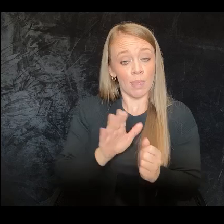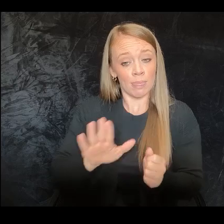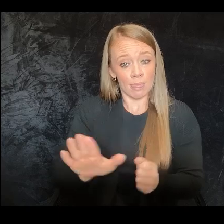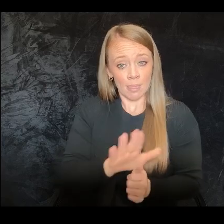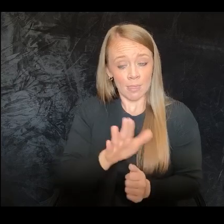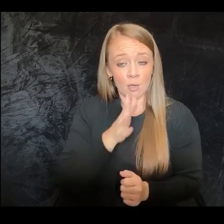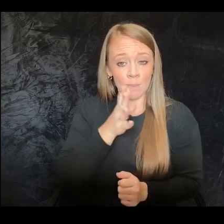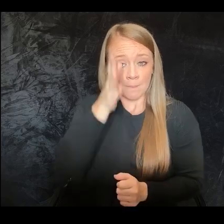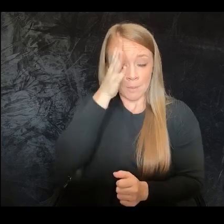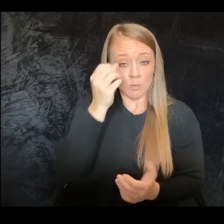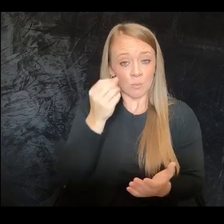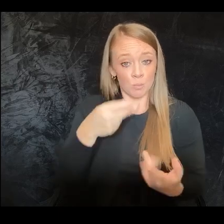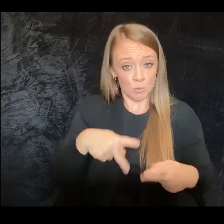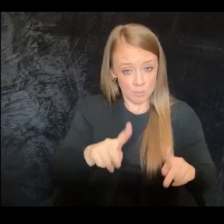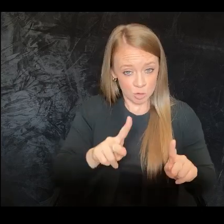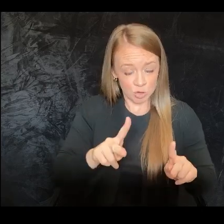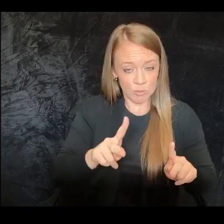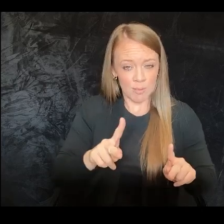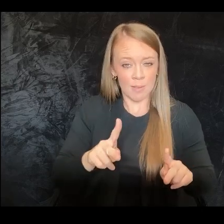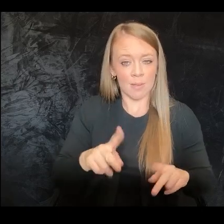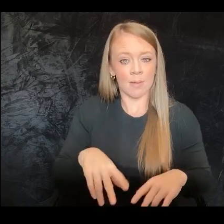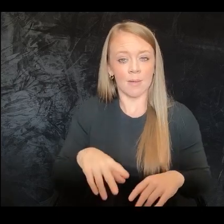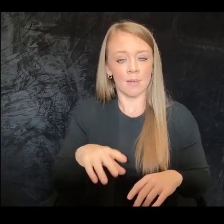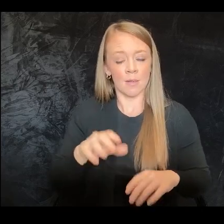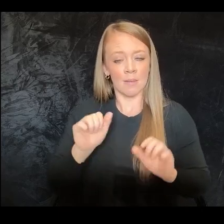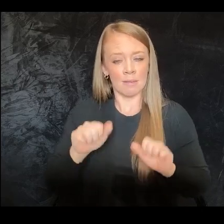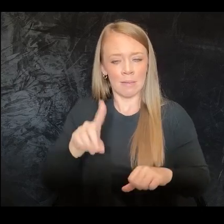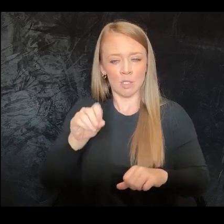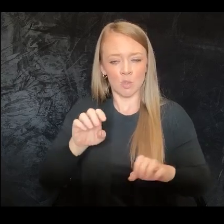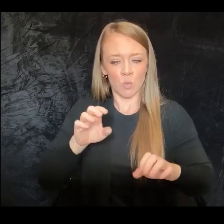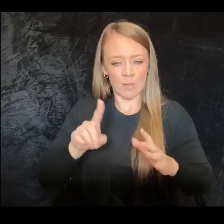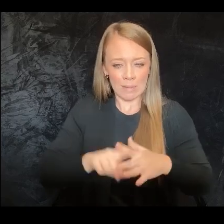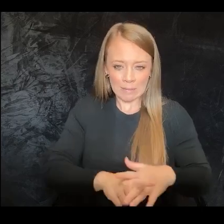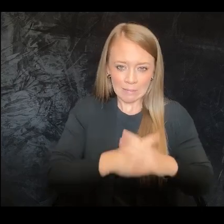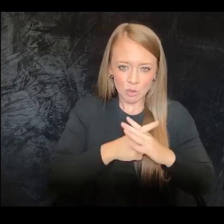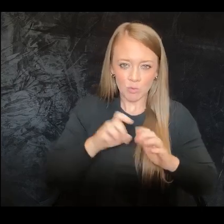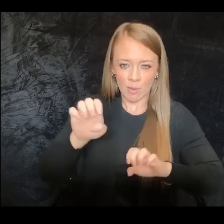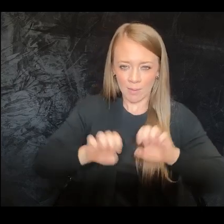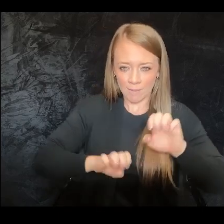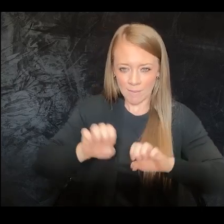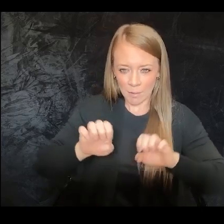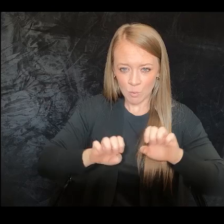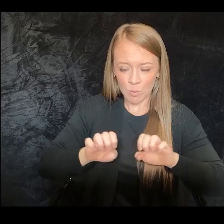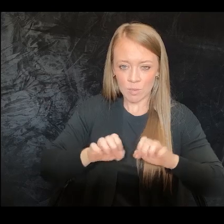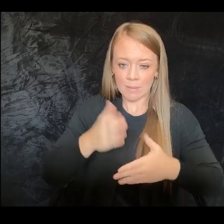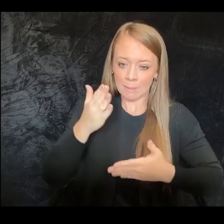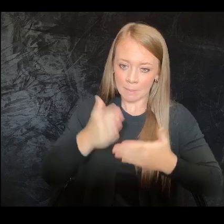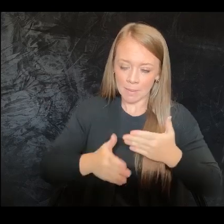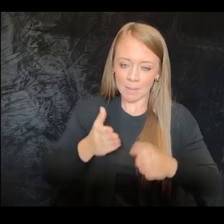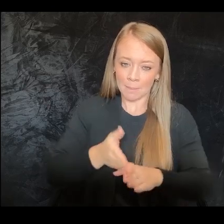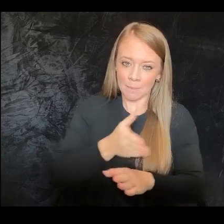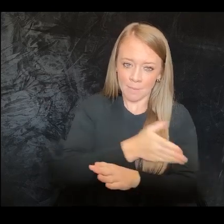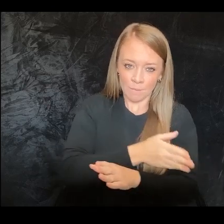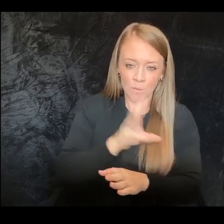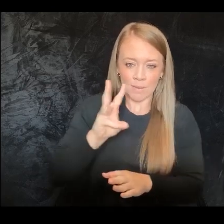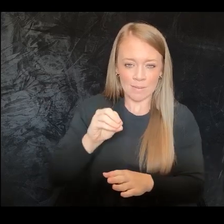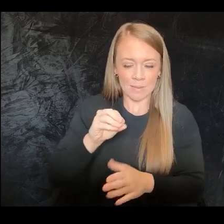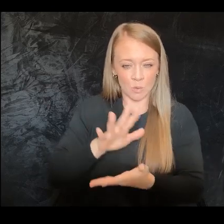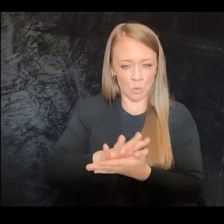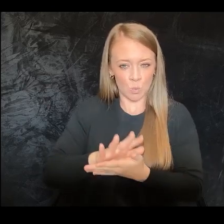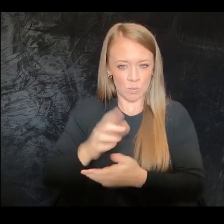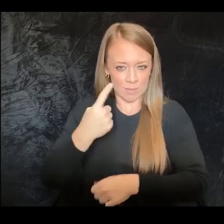with parental consent to evaluate have their initial evaluations completed within 60 school